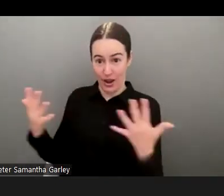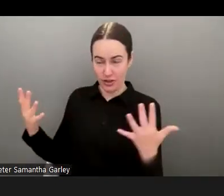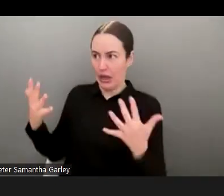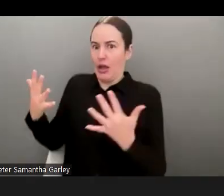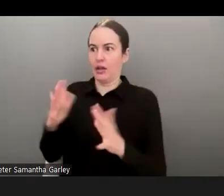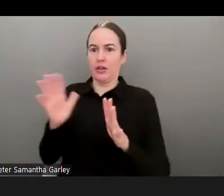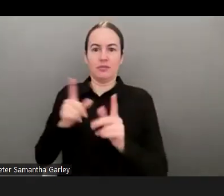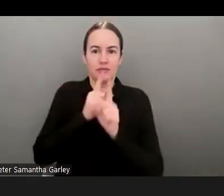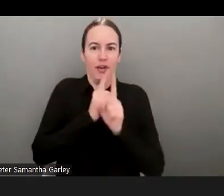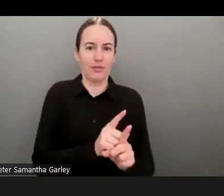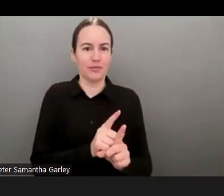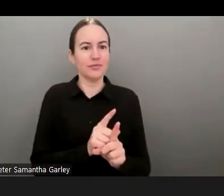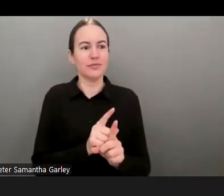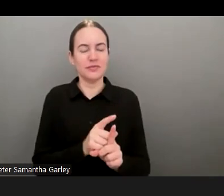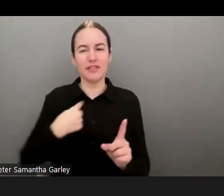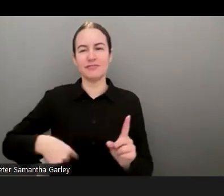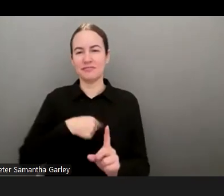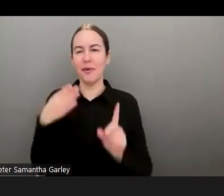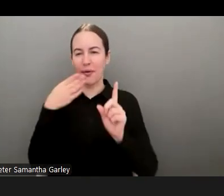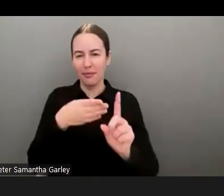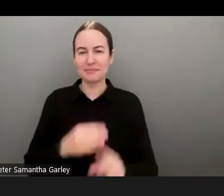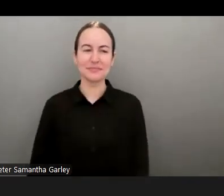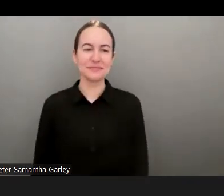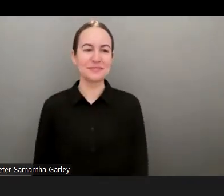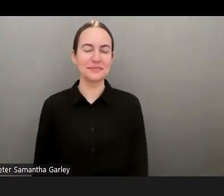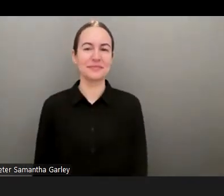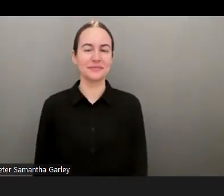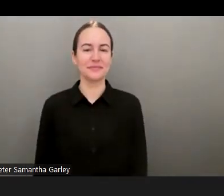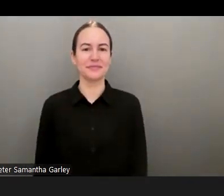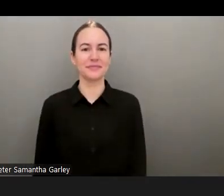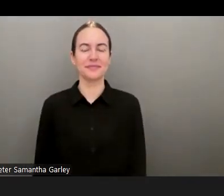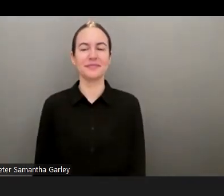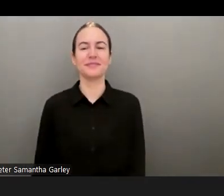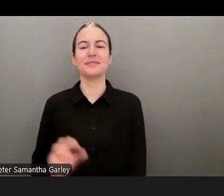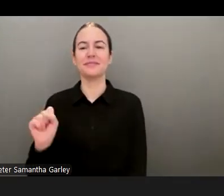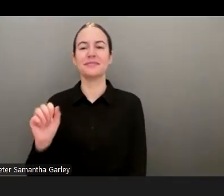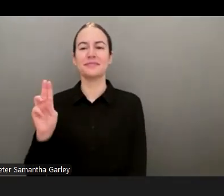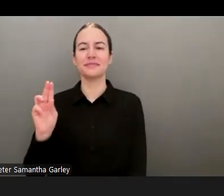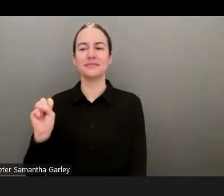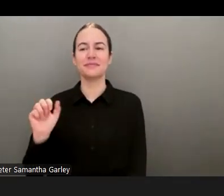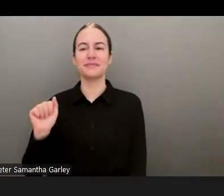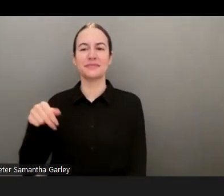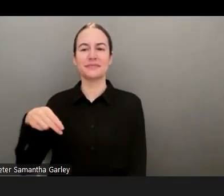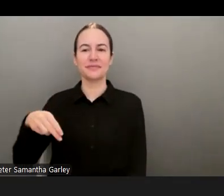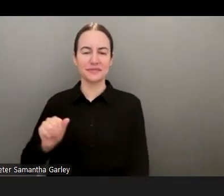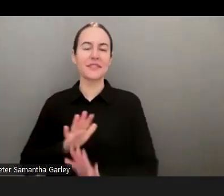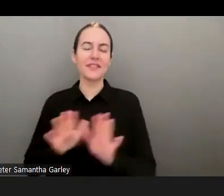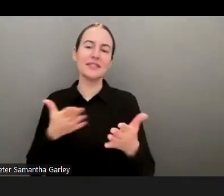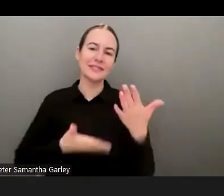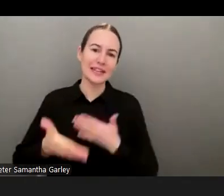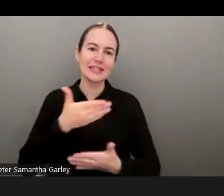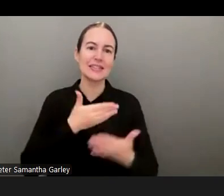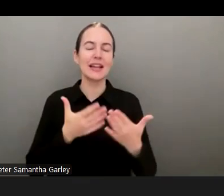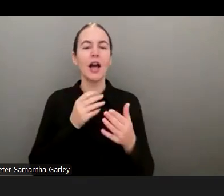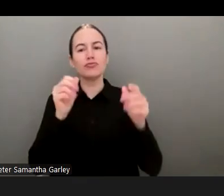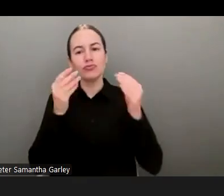yes. Yeah, okay. We'll stay with that. So we have talked about the guidance and training and support that everyone, and I